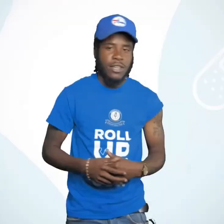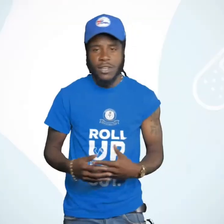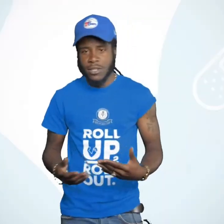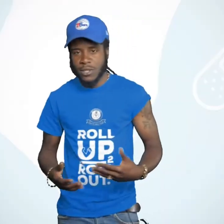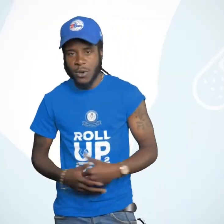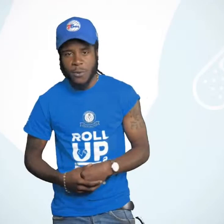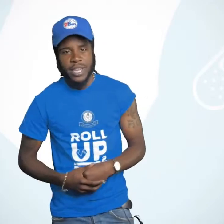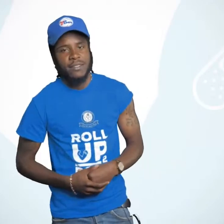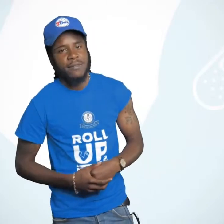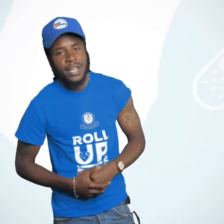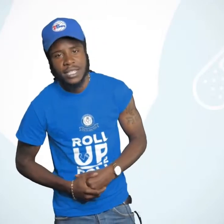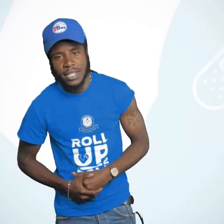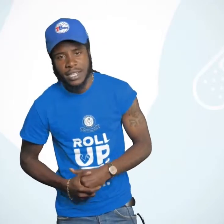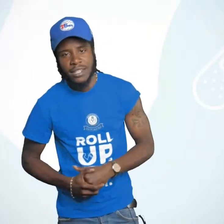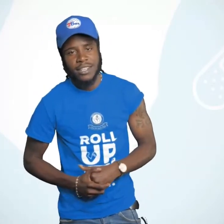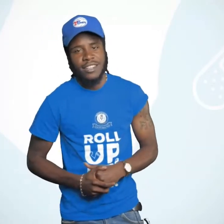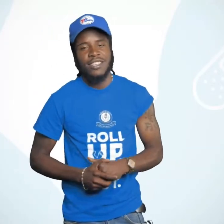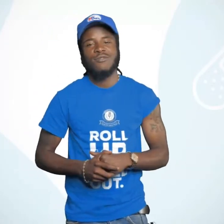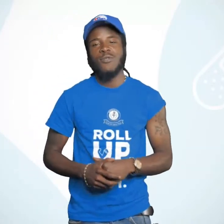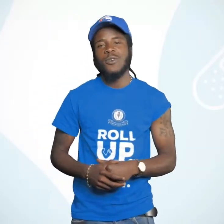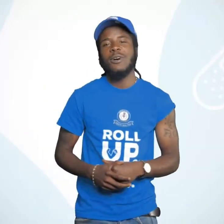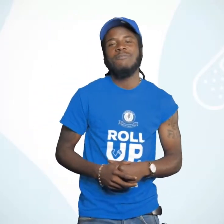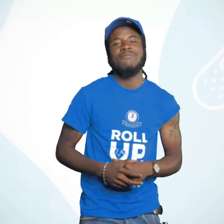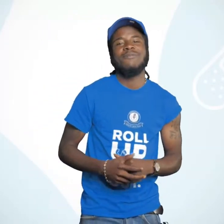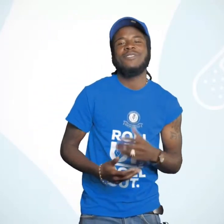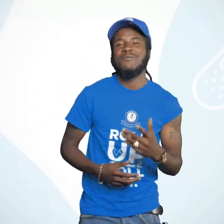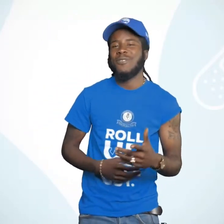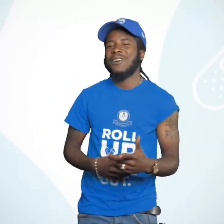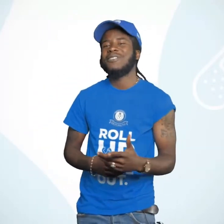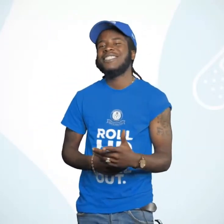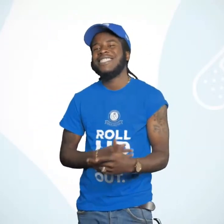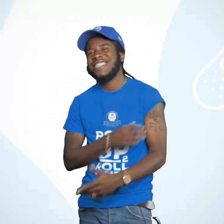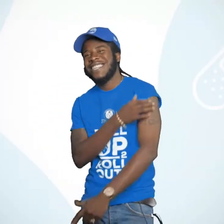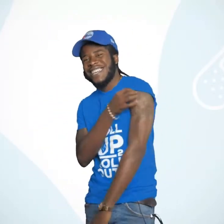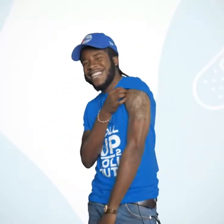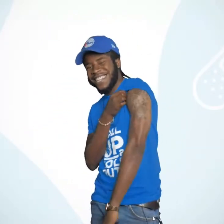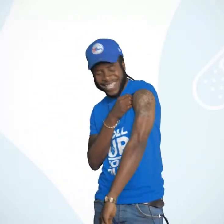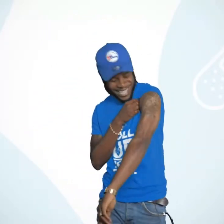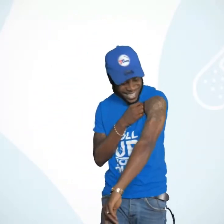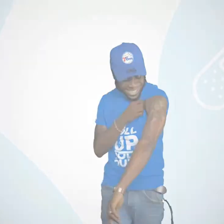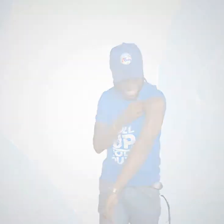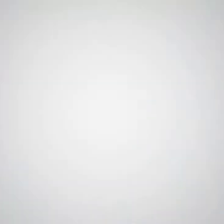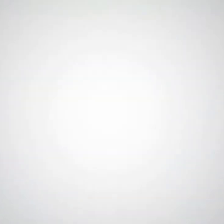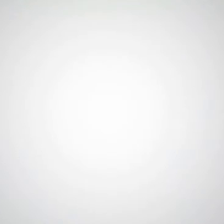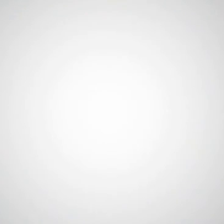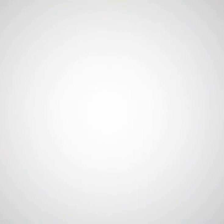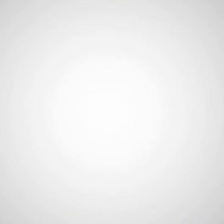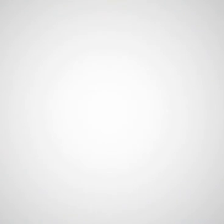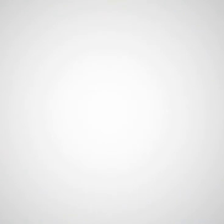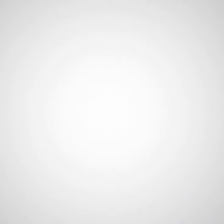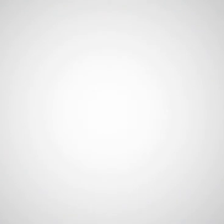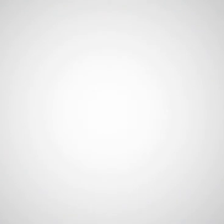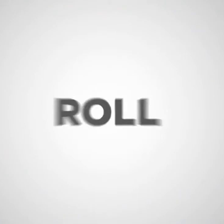friends. So don't wait, vaccinate. Let's roll up to roll out.